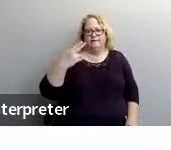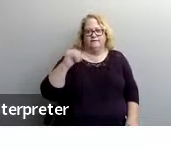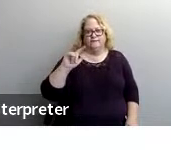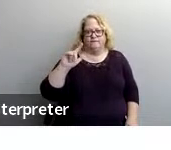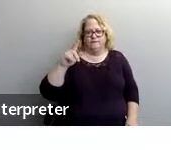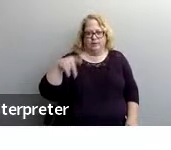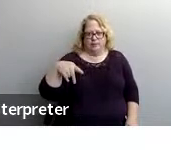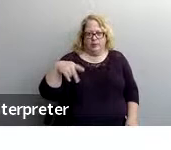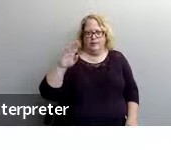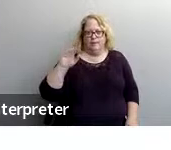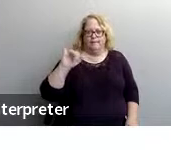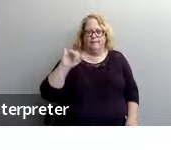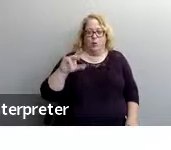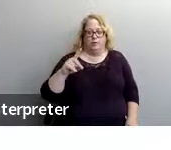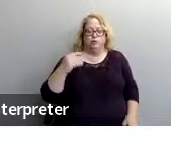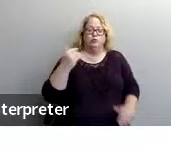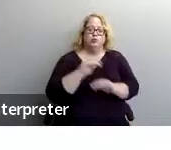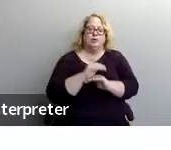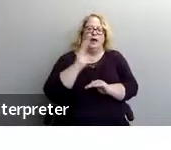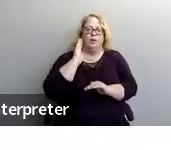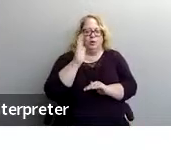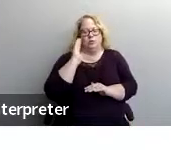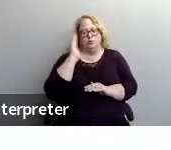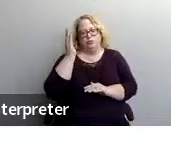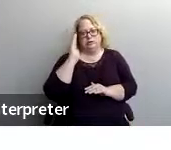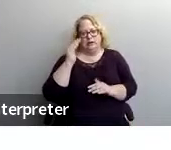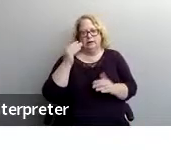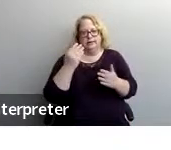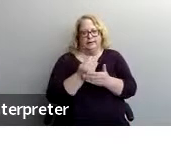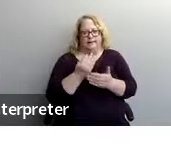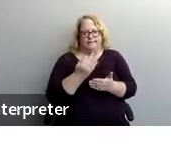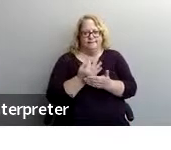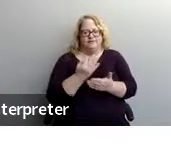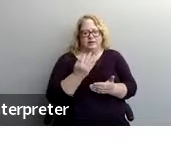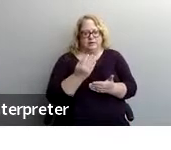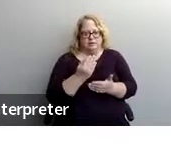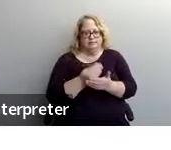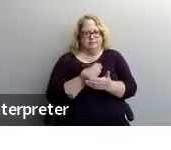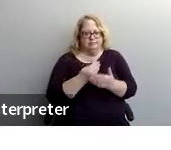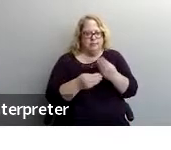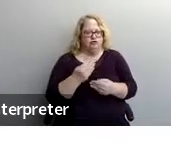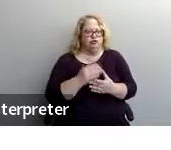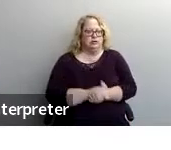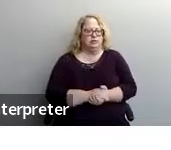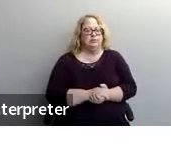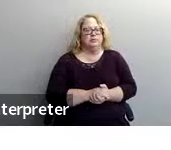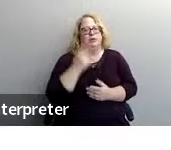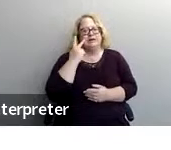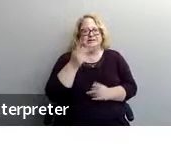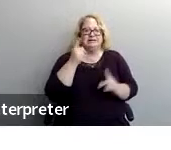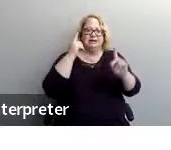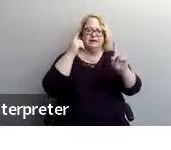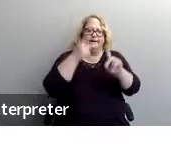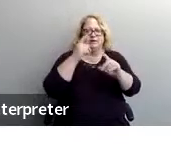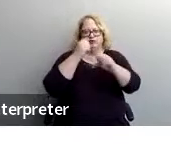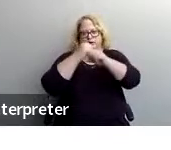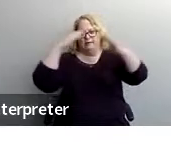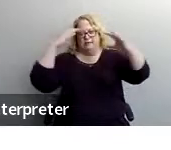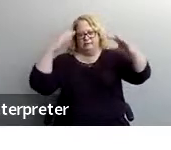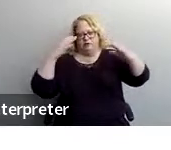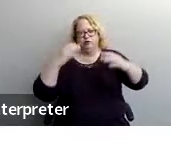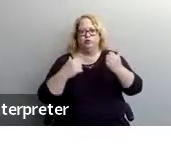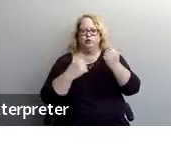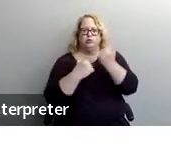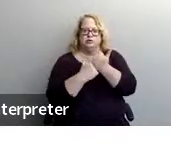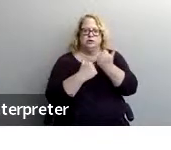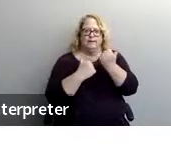please. As you can see on the screen, the SSD, Special School District mission and vision. Our mission is to support and empower students of all